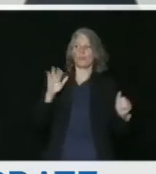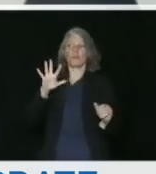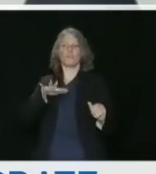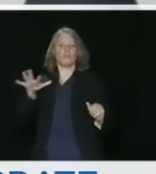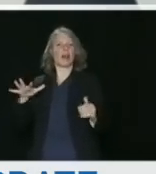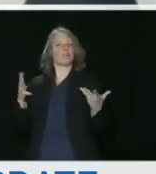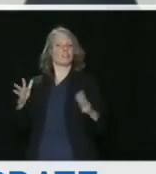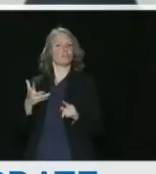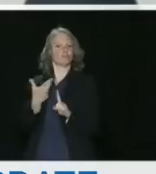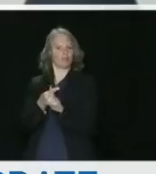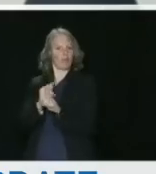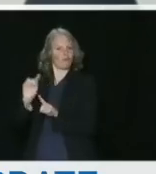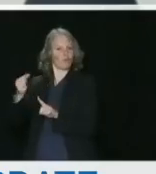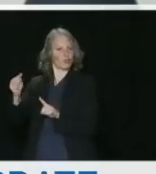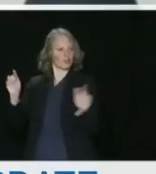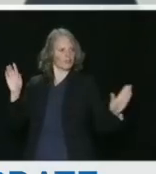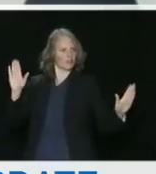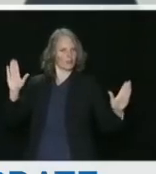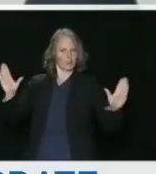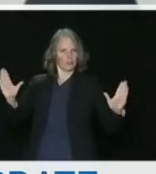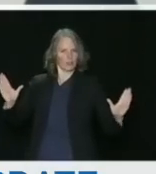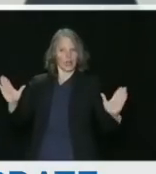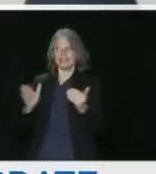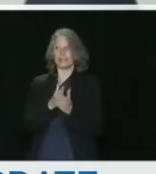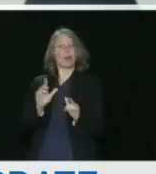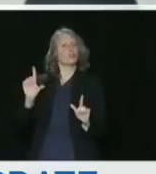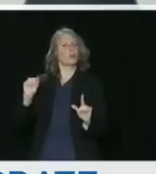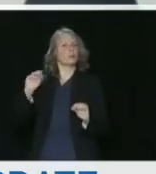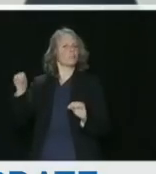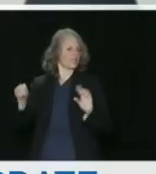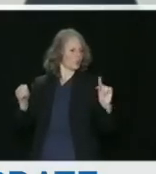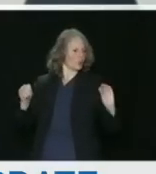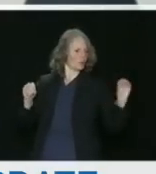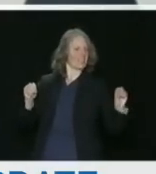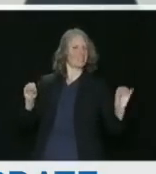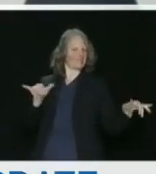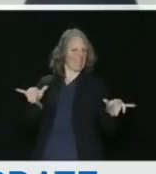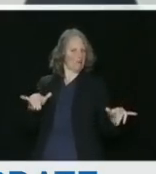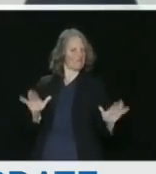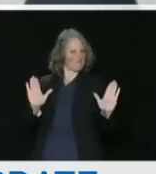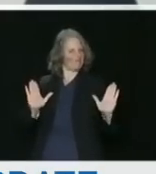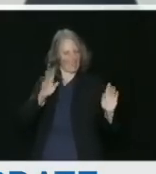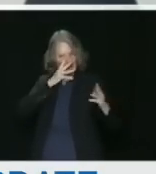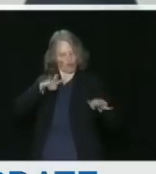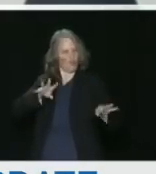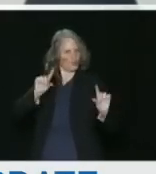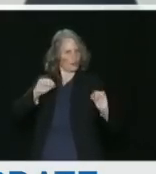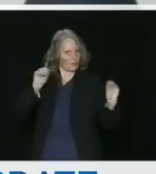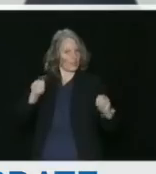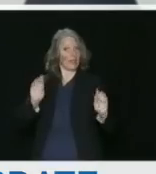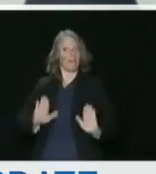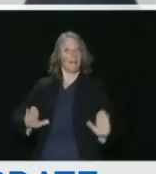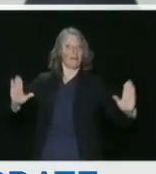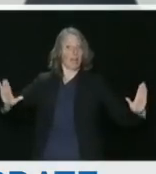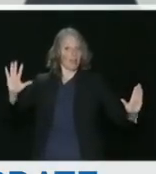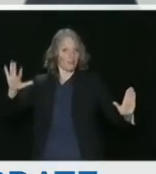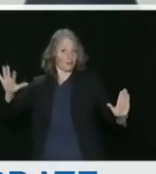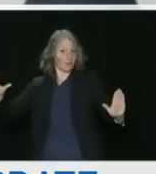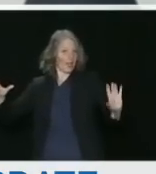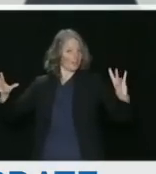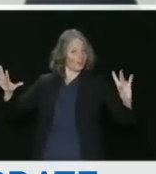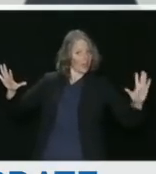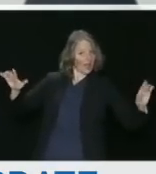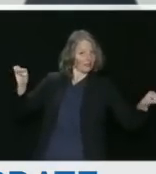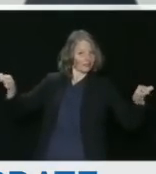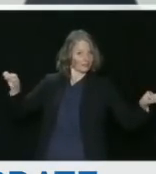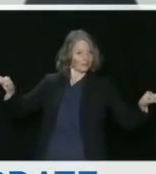population accepting that first dose, regardless of the keeners, I would say that you go forward and get their 2 doses. That